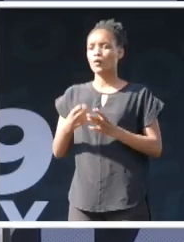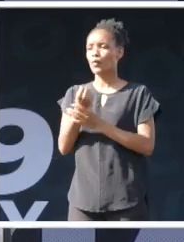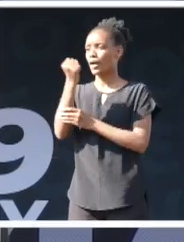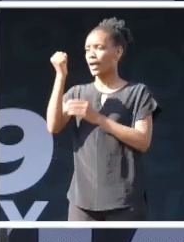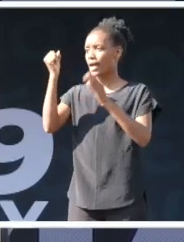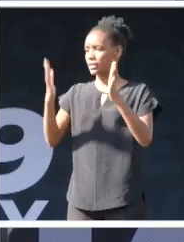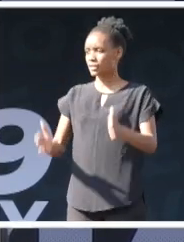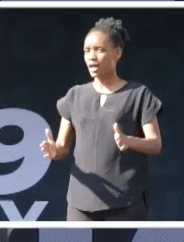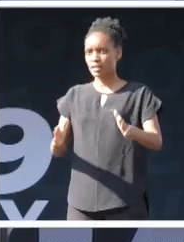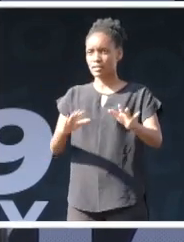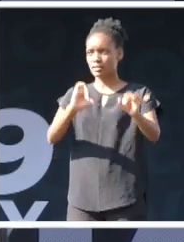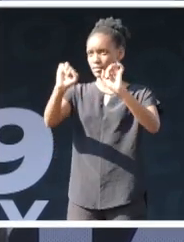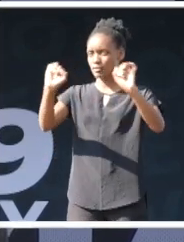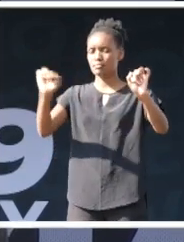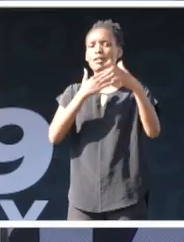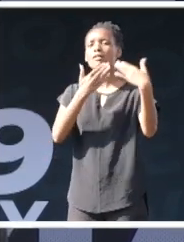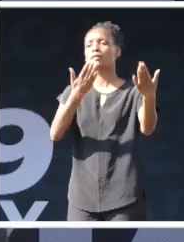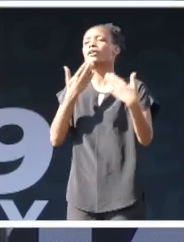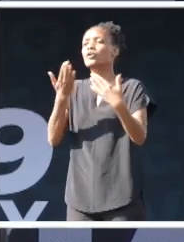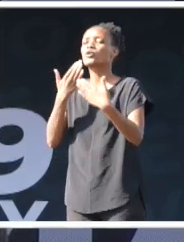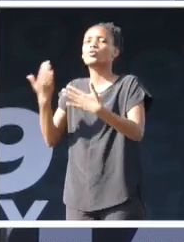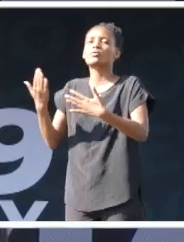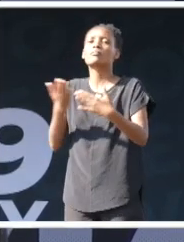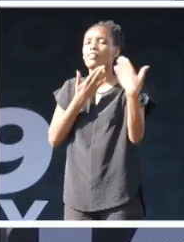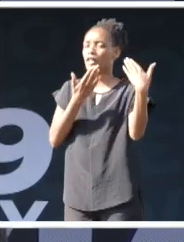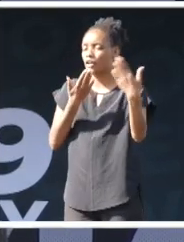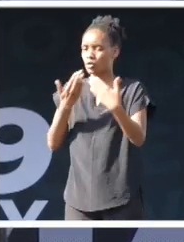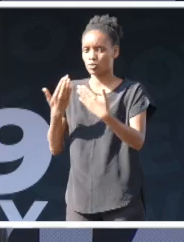you, thank you, thank you.